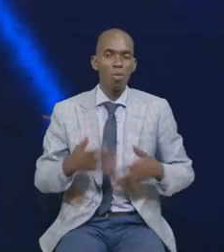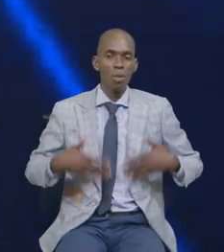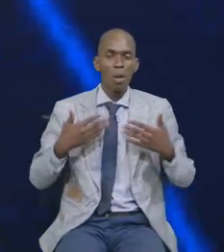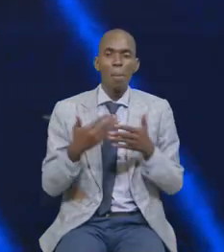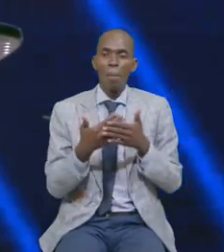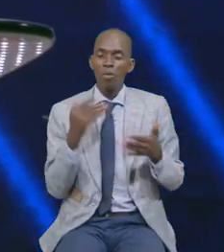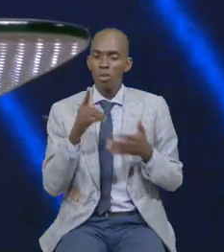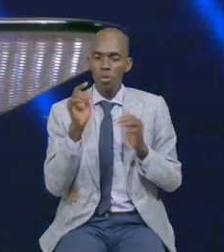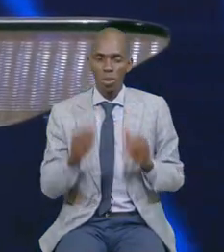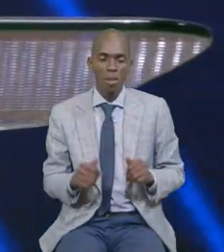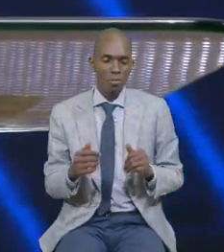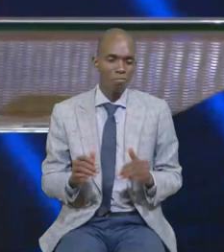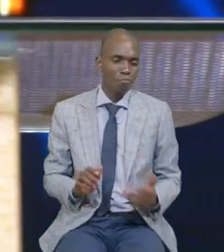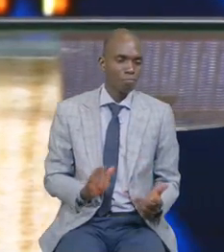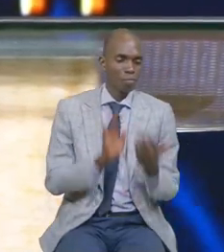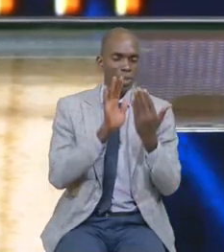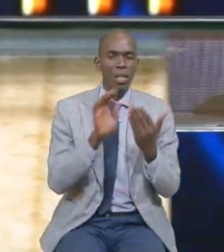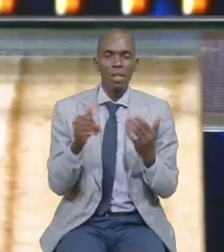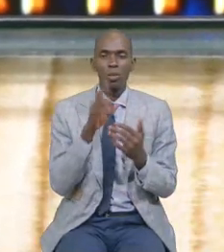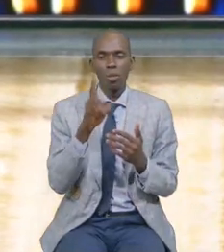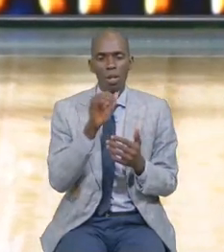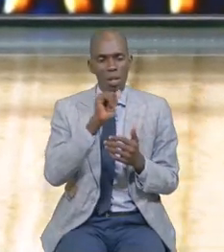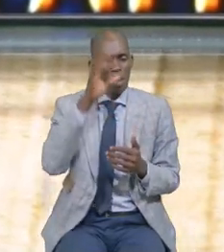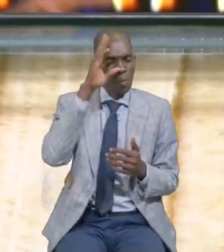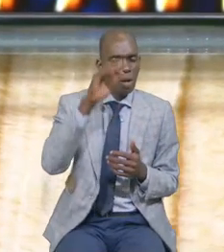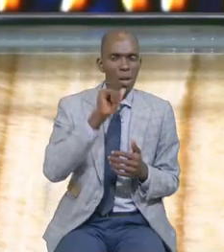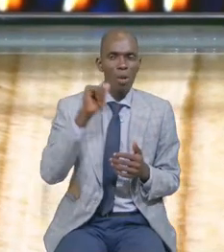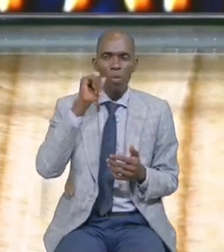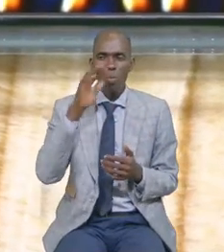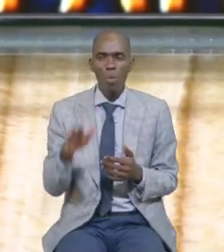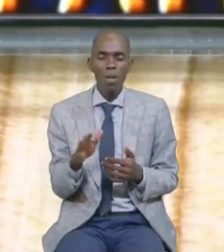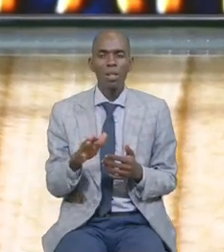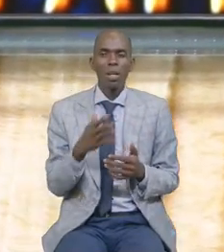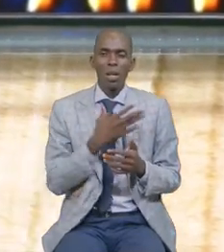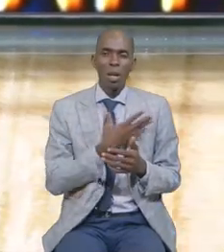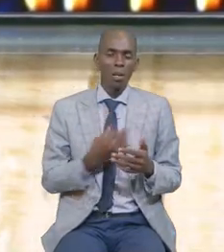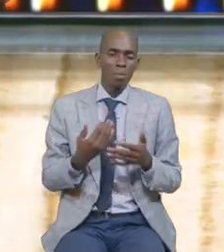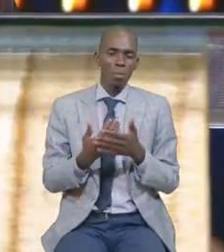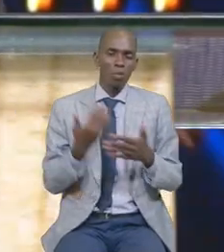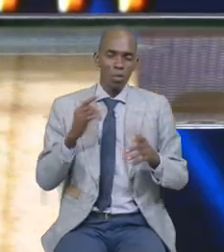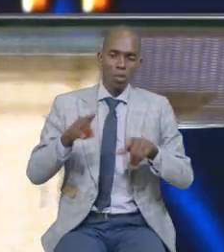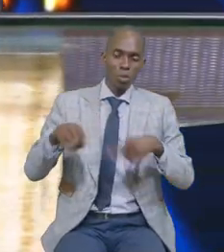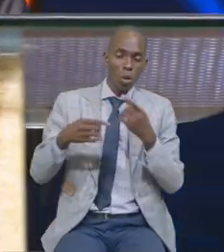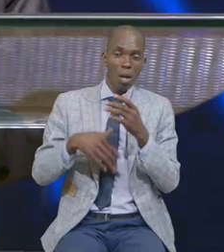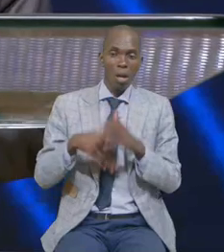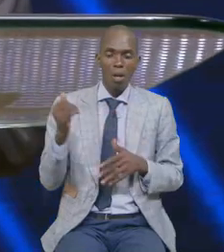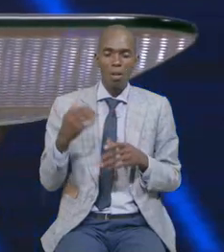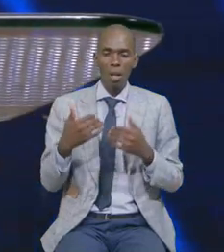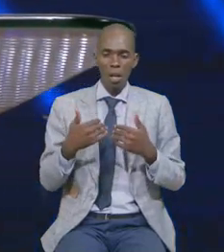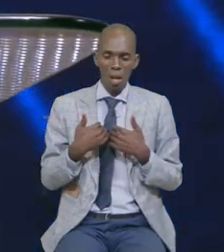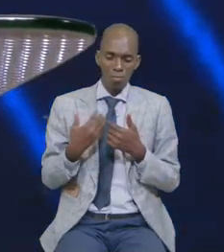anyone a man a woman in life before you go out sexually in your mind